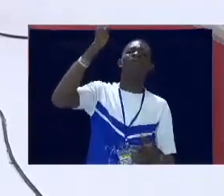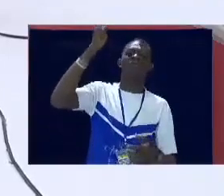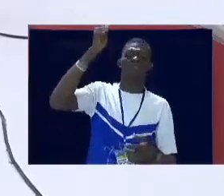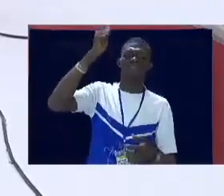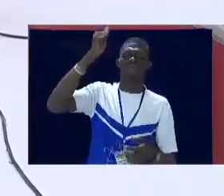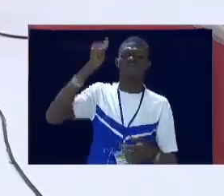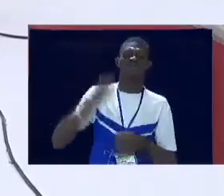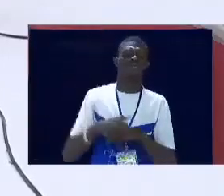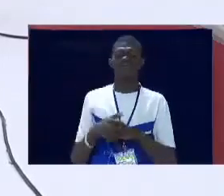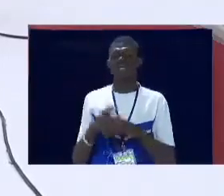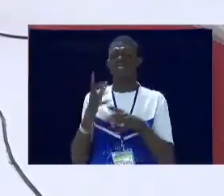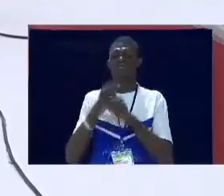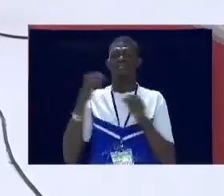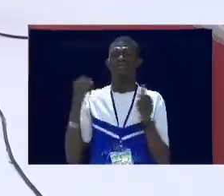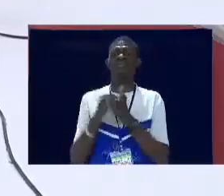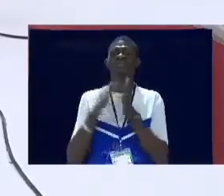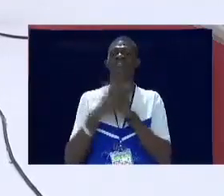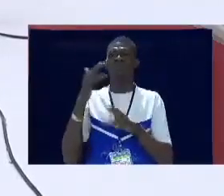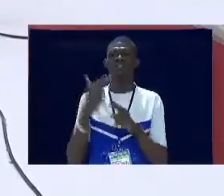Egba iloko meji.